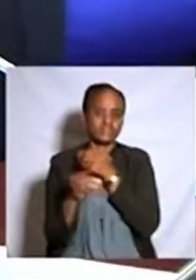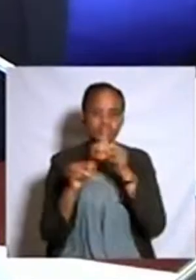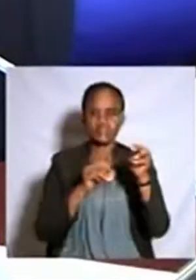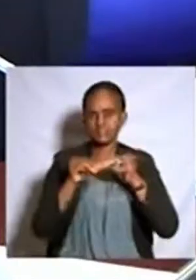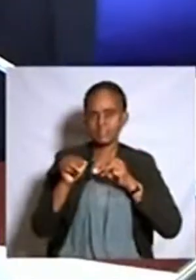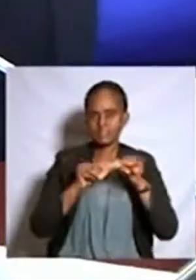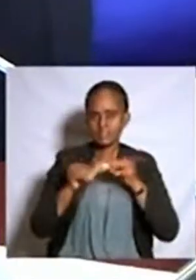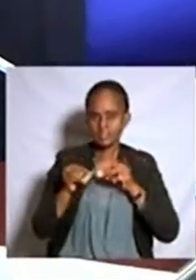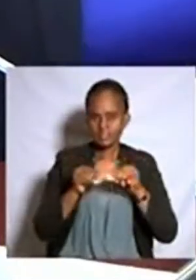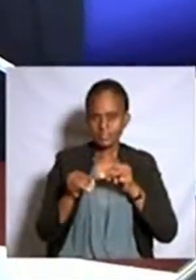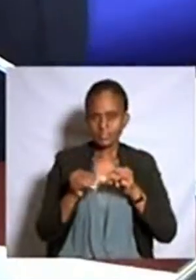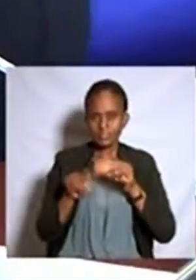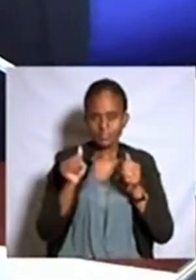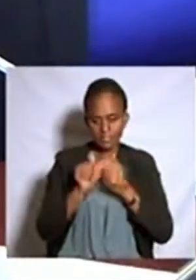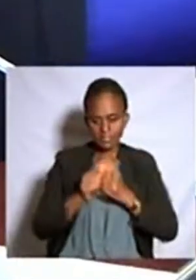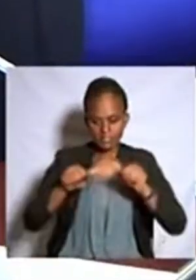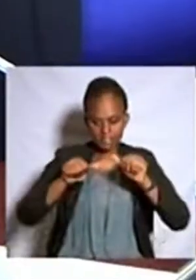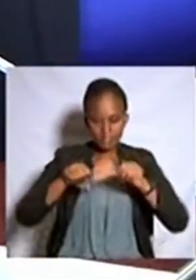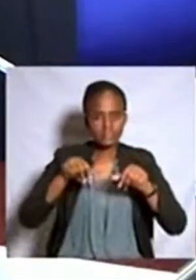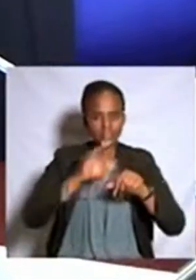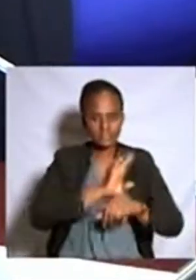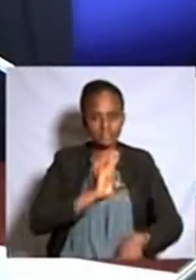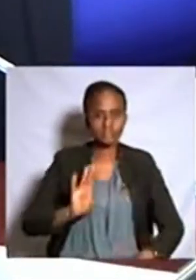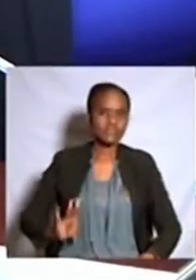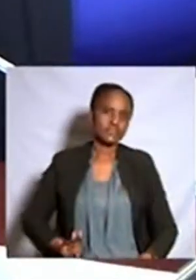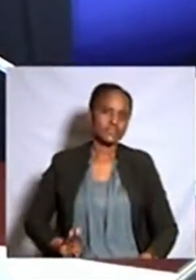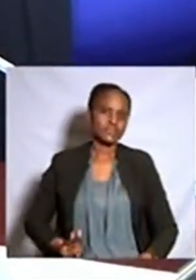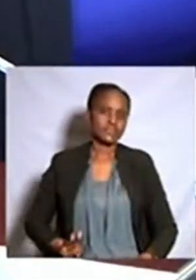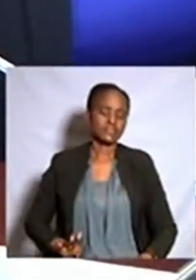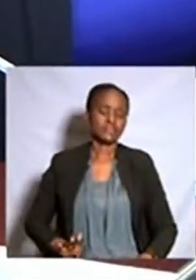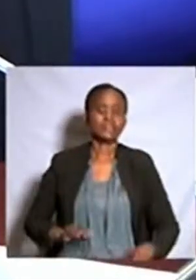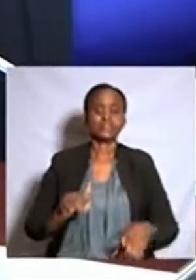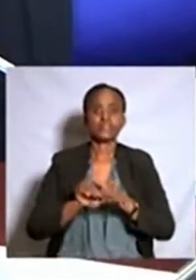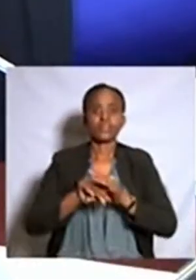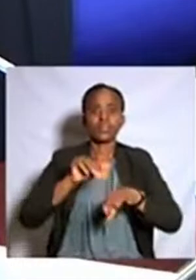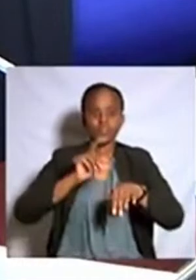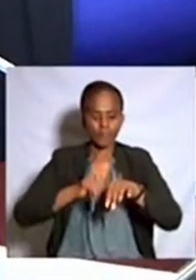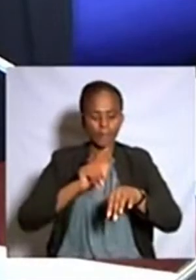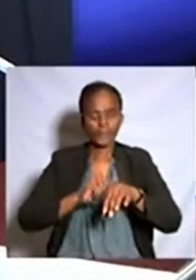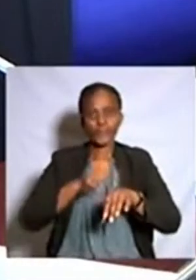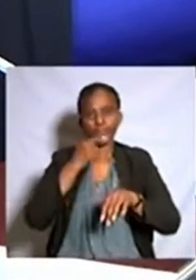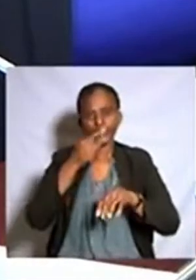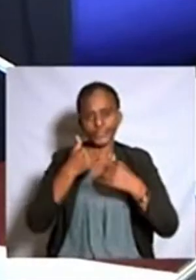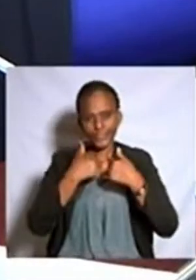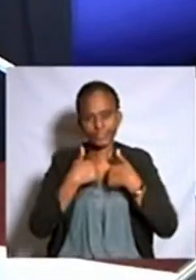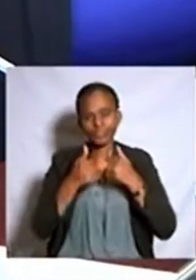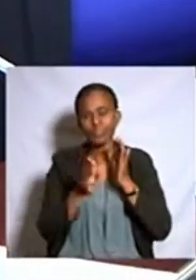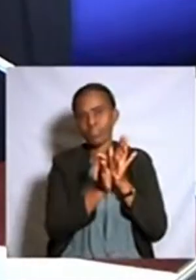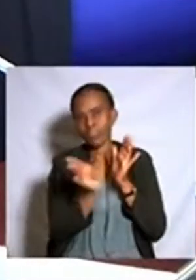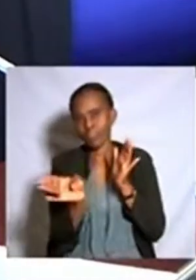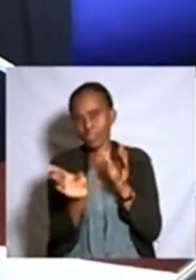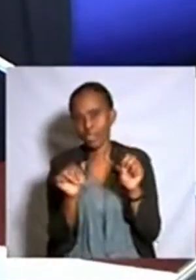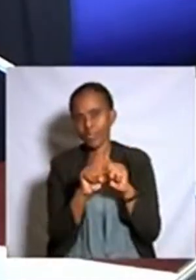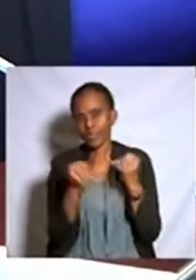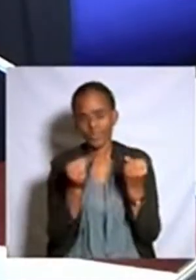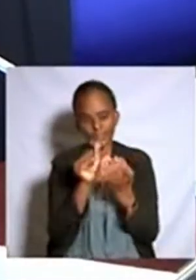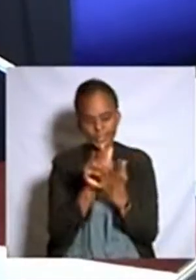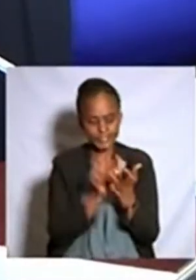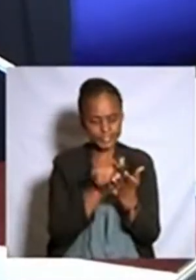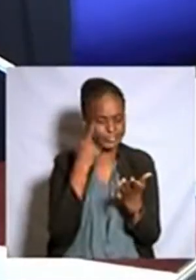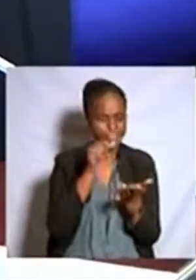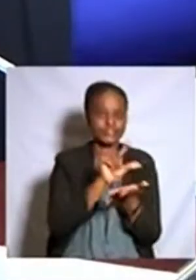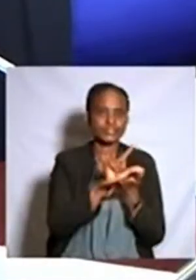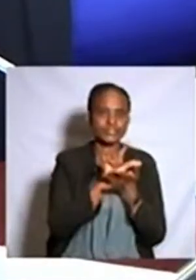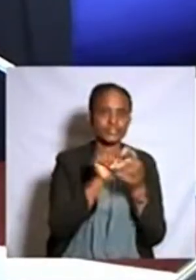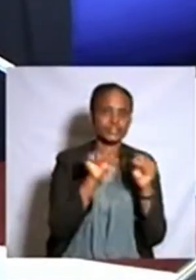management, and quarterly to the boards. In the event that there was a default on the facility,